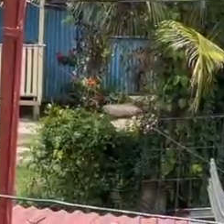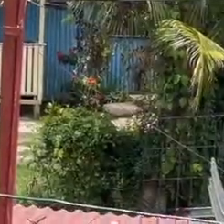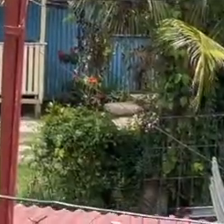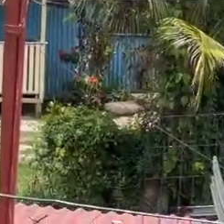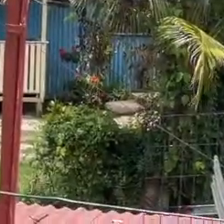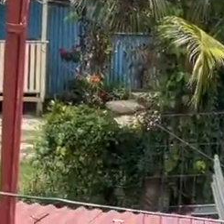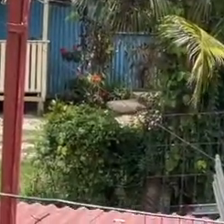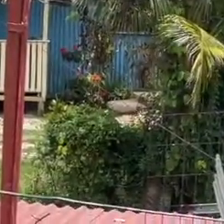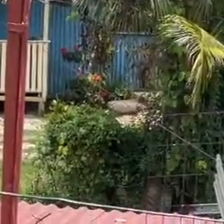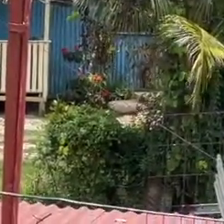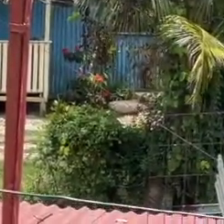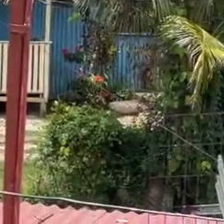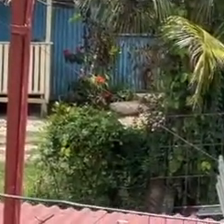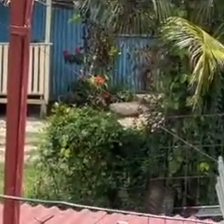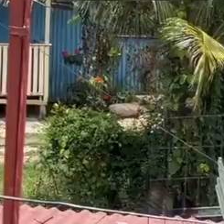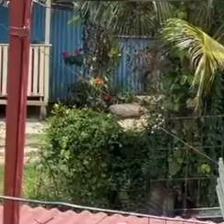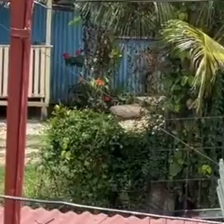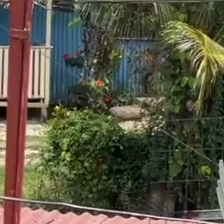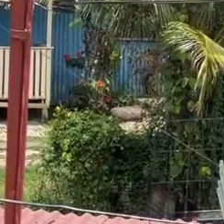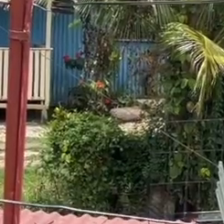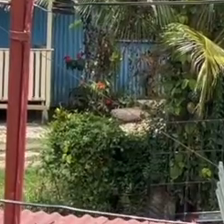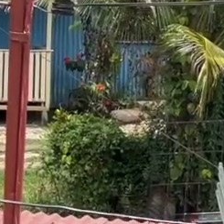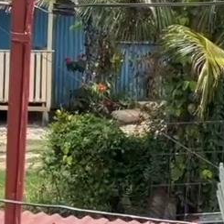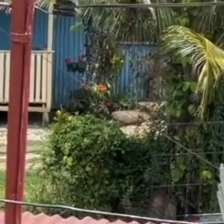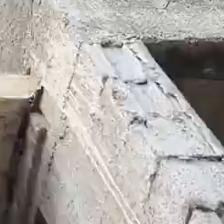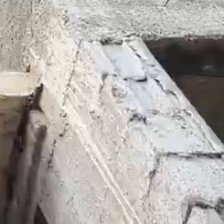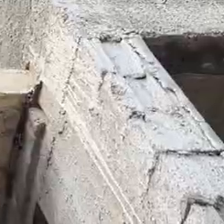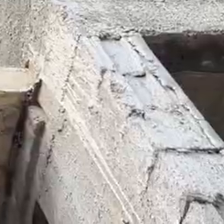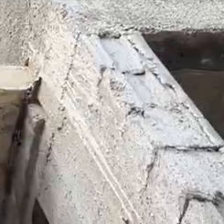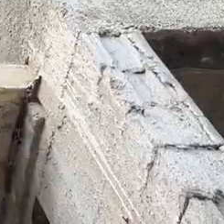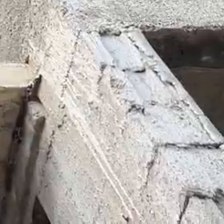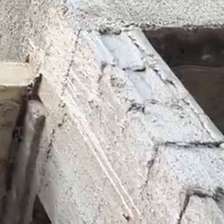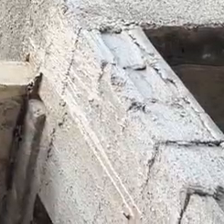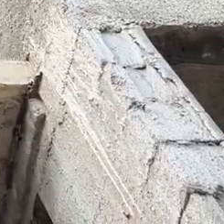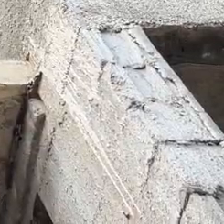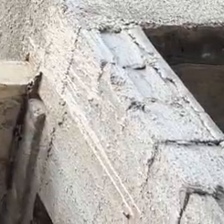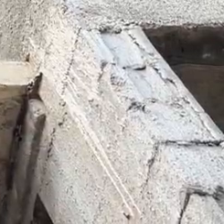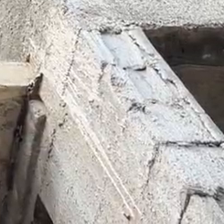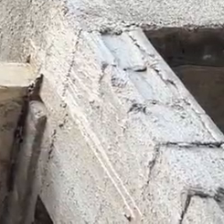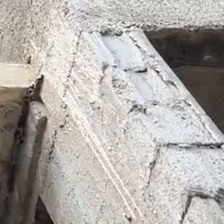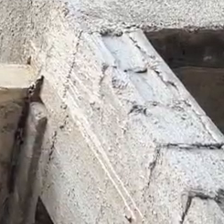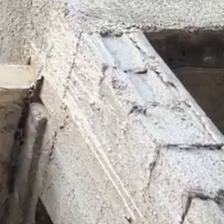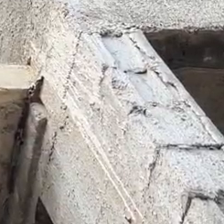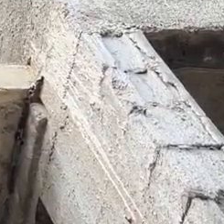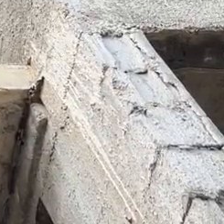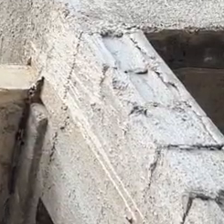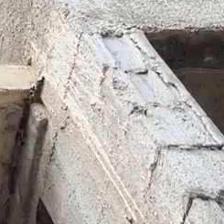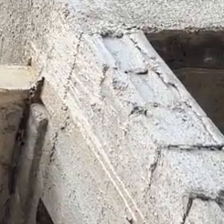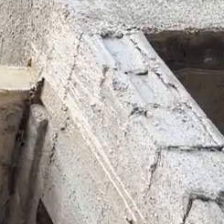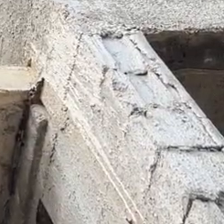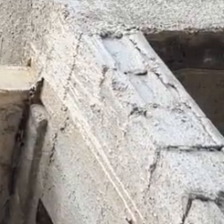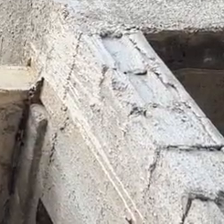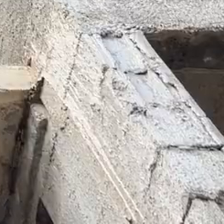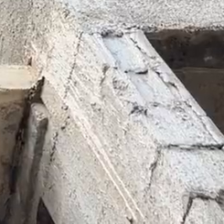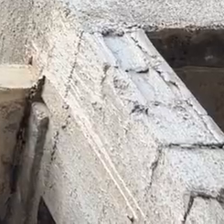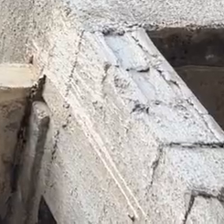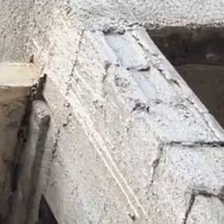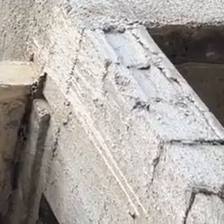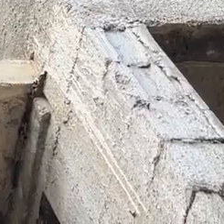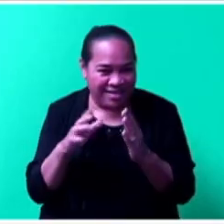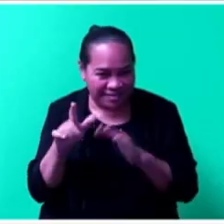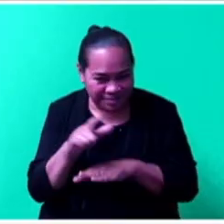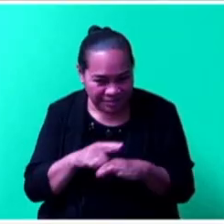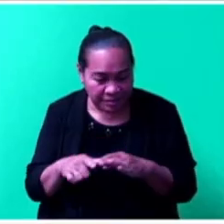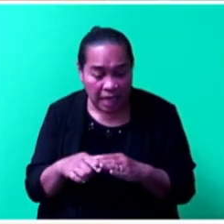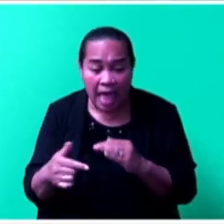up to $40,000 for home construction and $30,000 for home purchase.